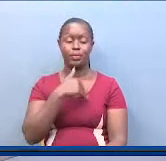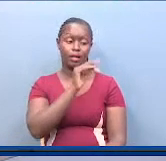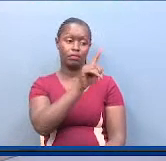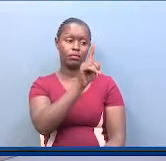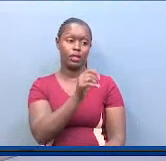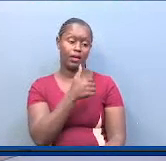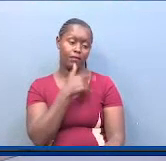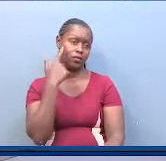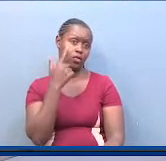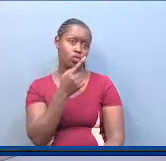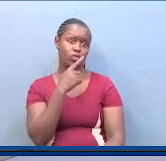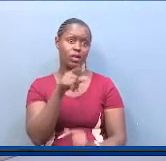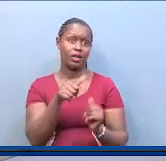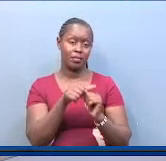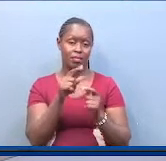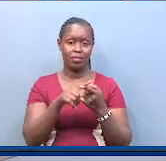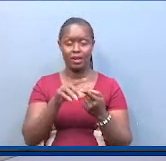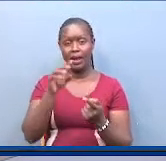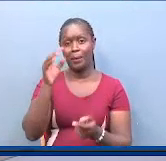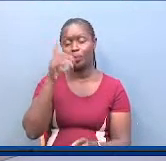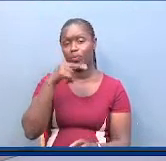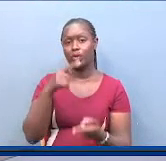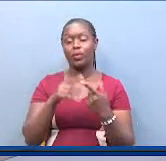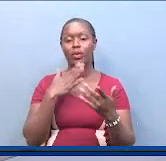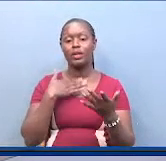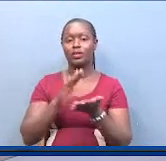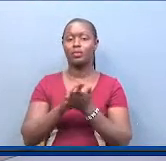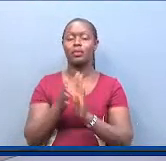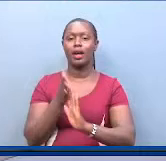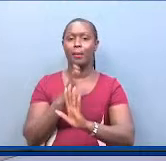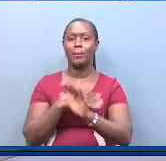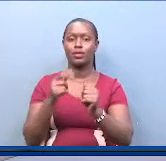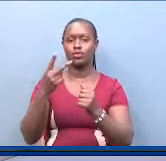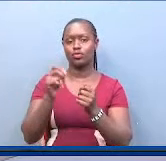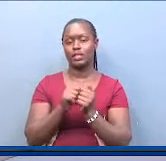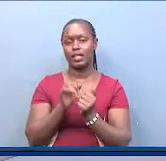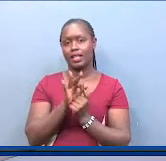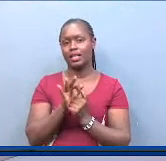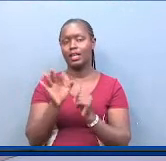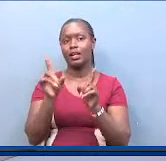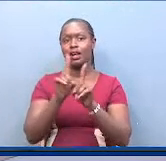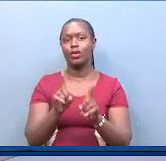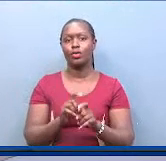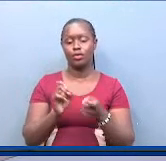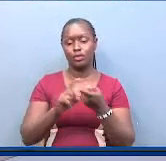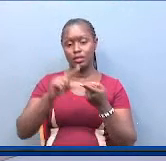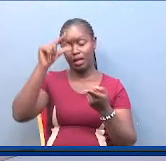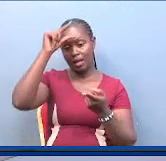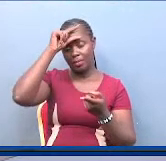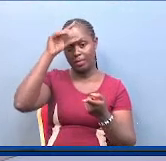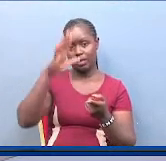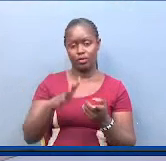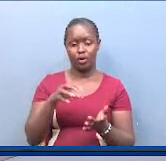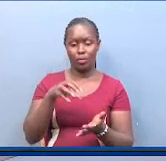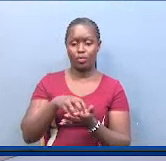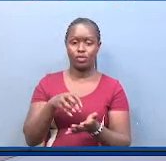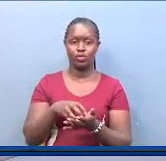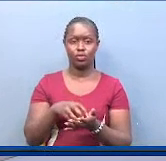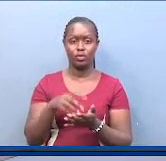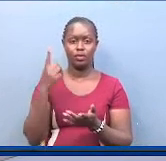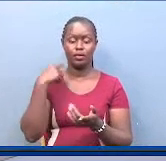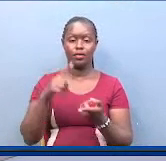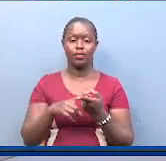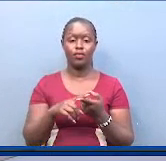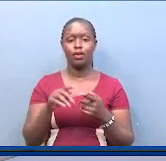Yes. We're talking of Martha Karua, who did vie for the presidency in 2013 and the gubernatorial position